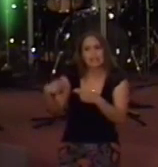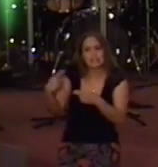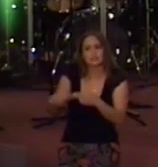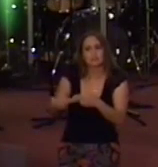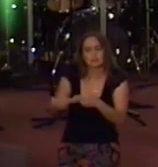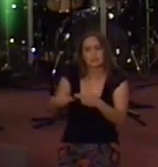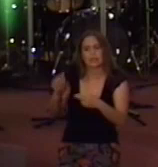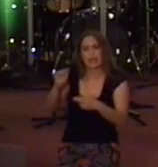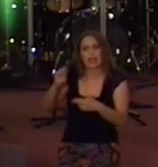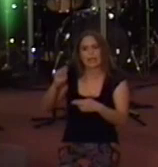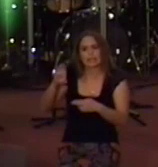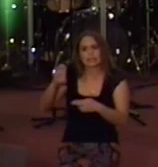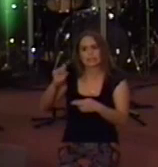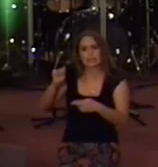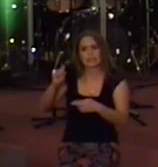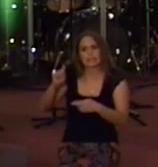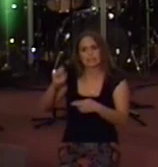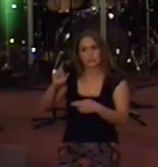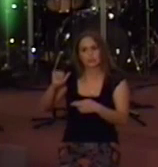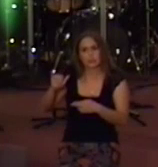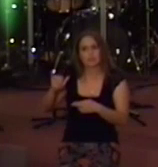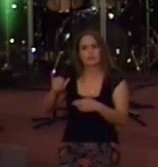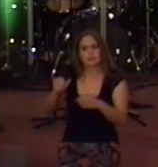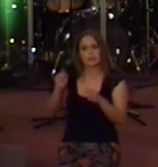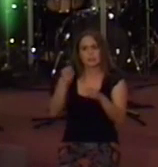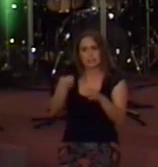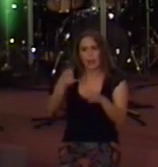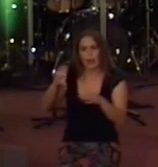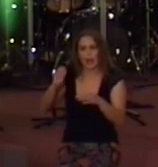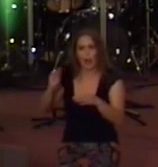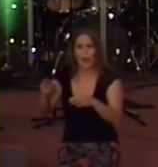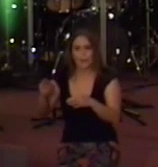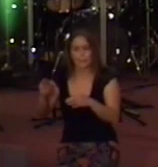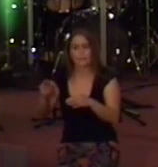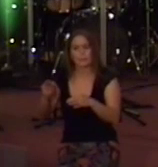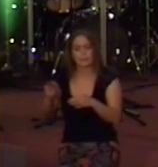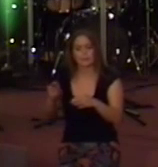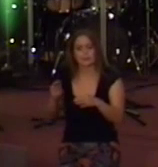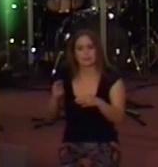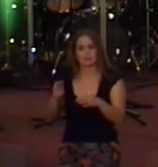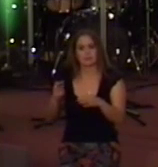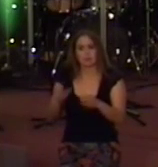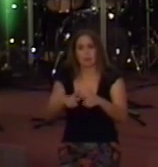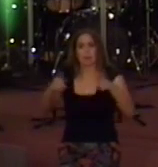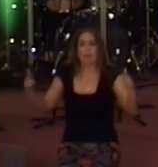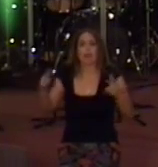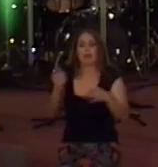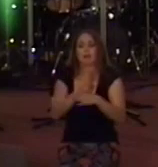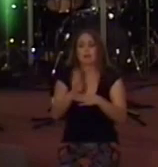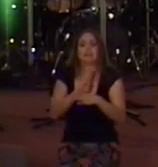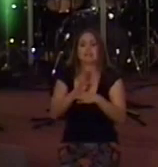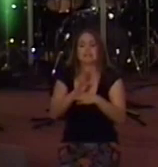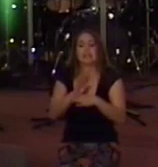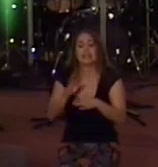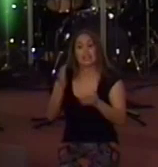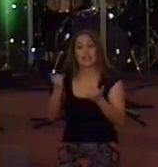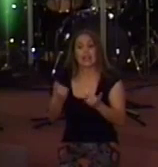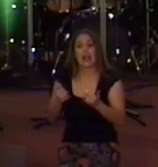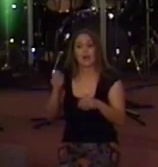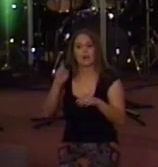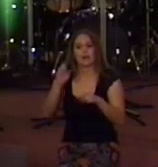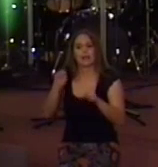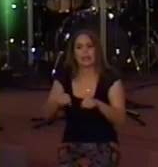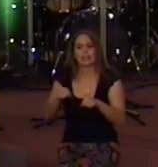booming business. If you can type in your, and now you can, my wife tells me you can swab your mouth and send it in. They'll give you a